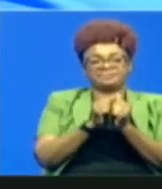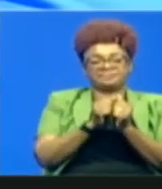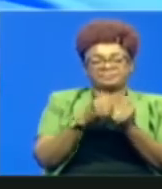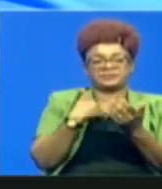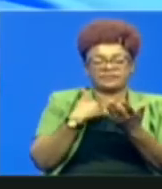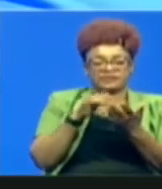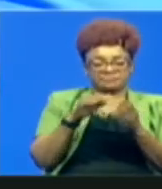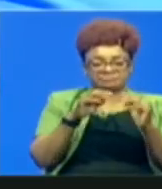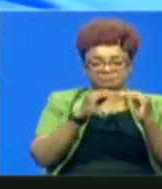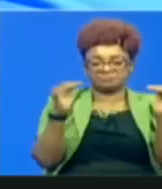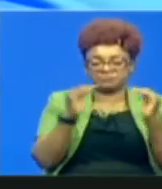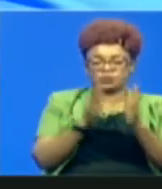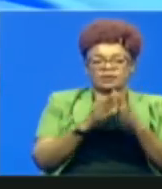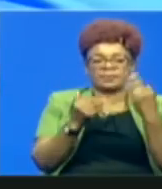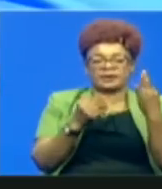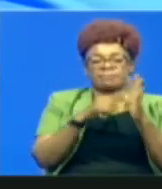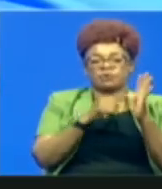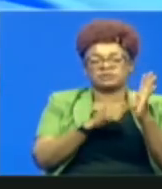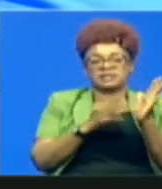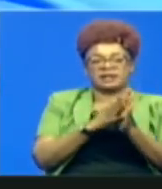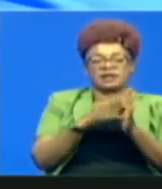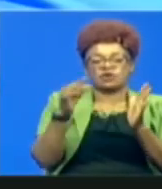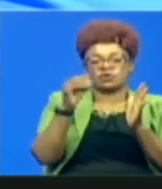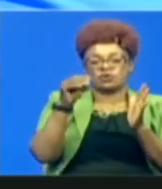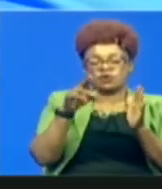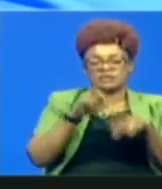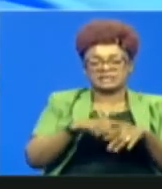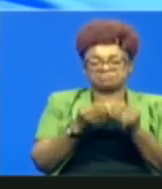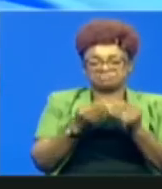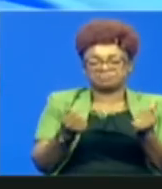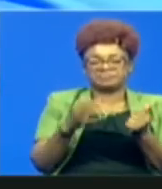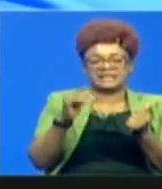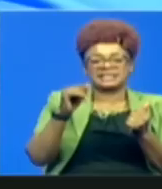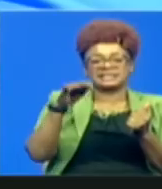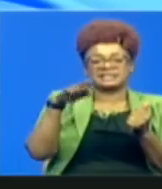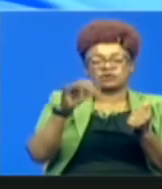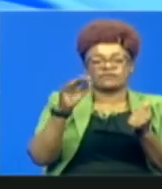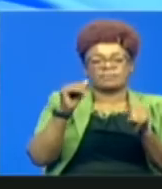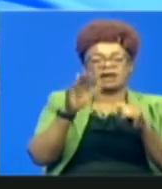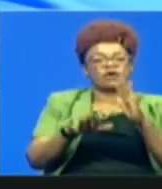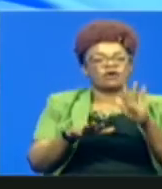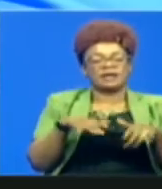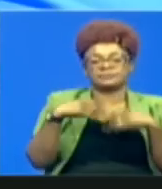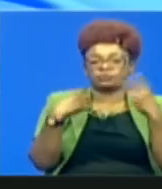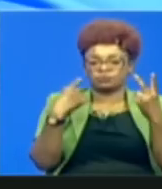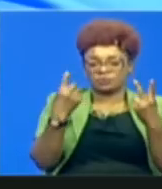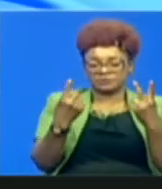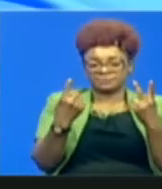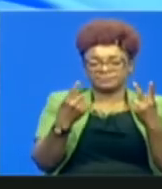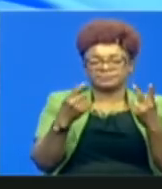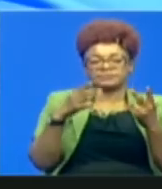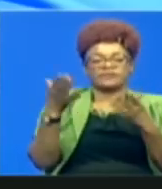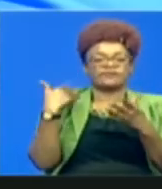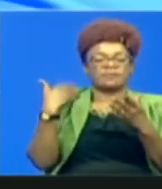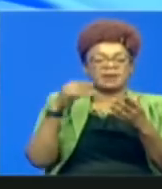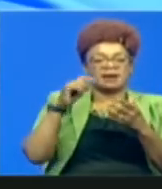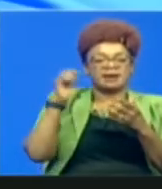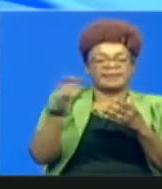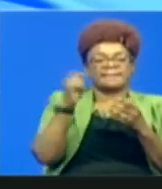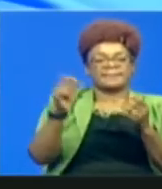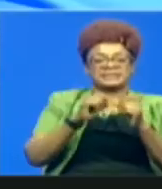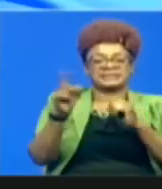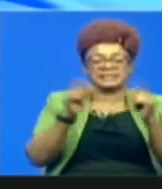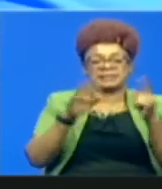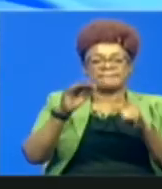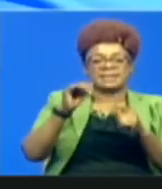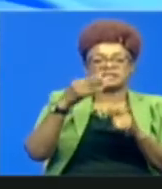on 3 points with Kogalo after beating Petro Atletico from Angola 2-1. Meanwhile, former Harambee Stars coach Marshall